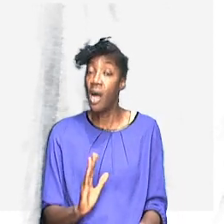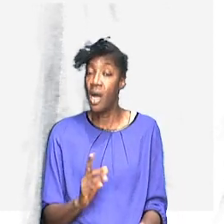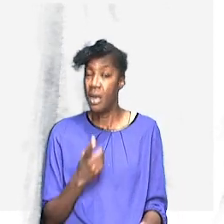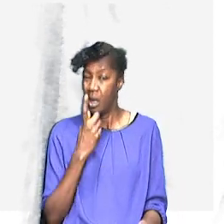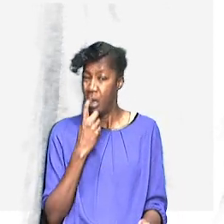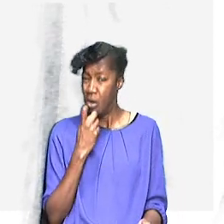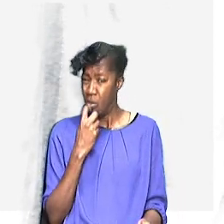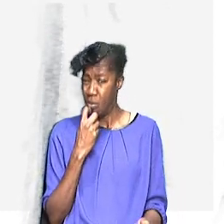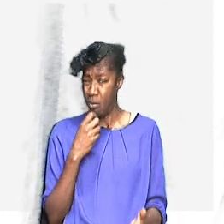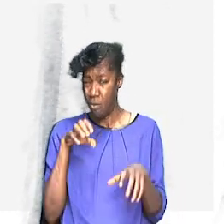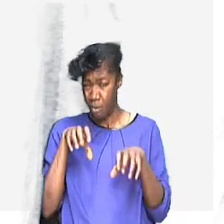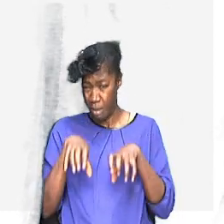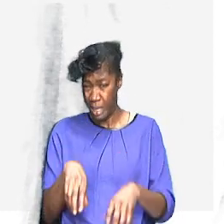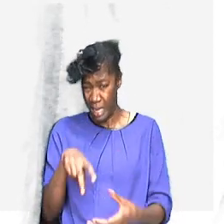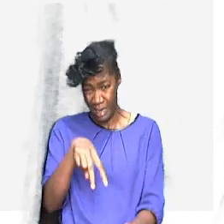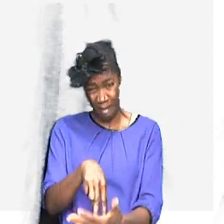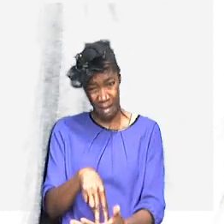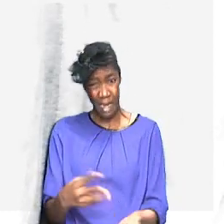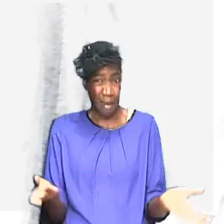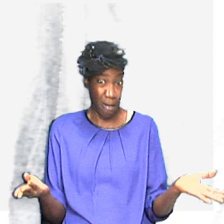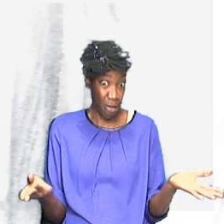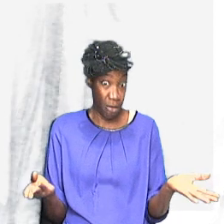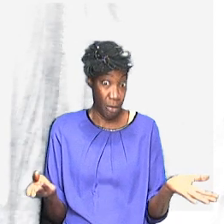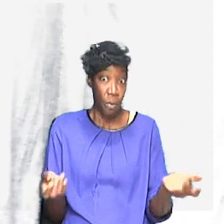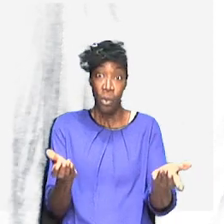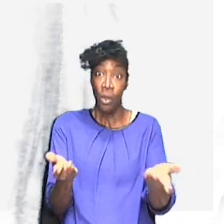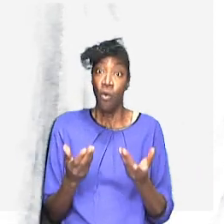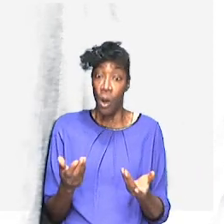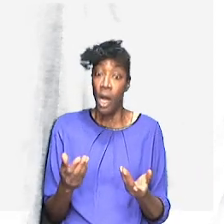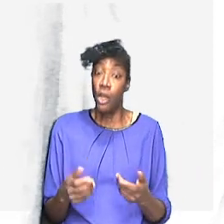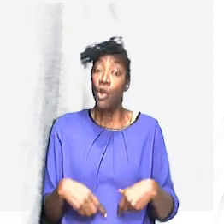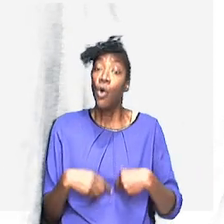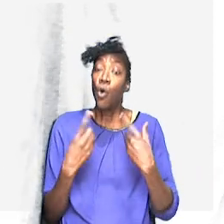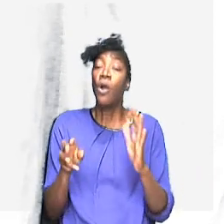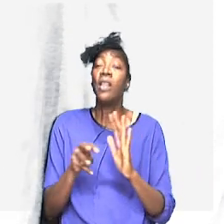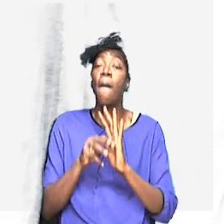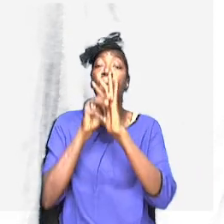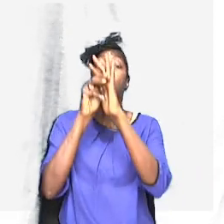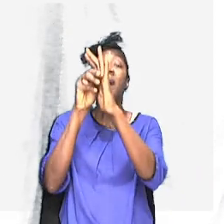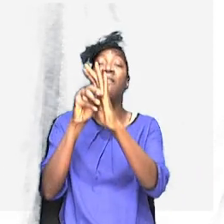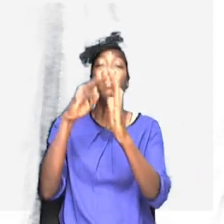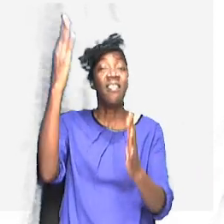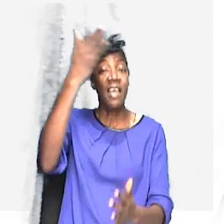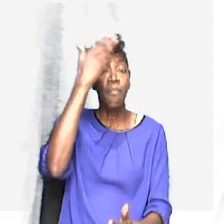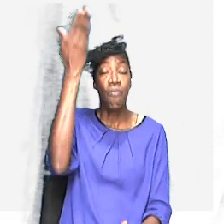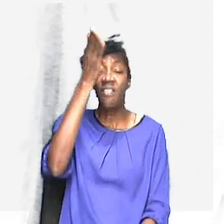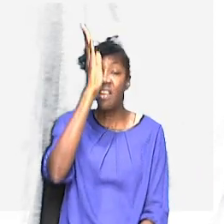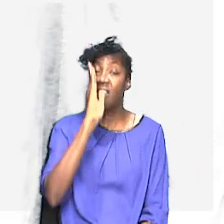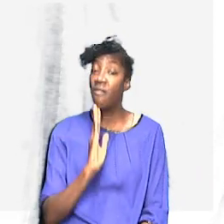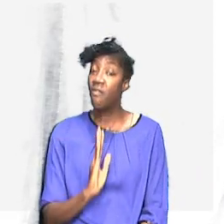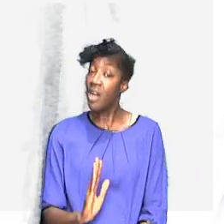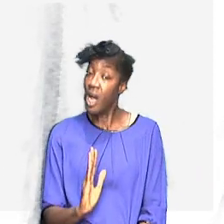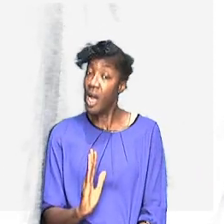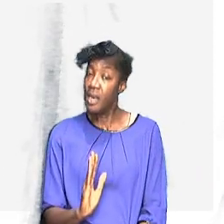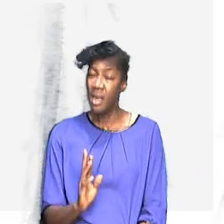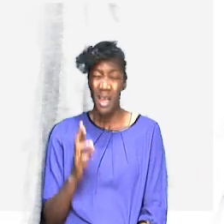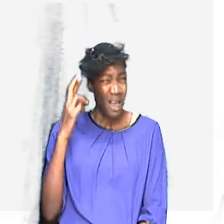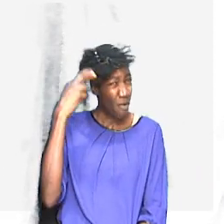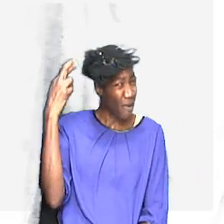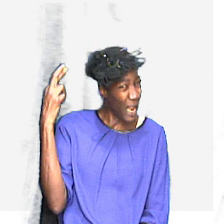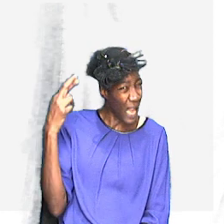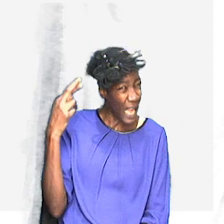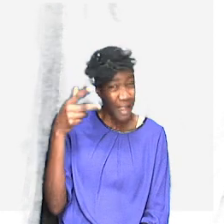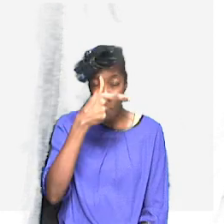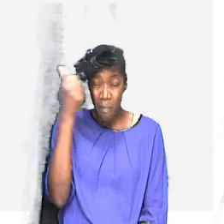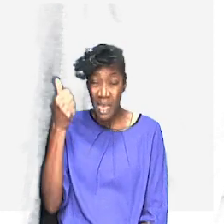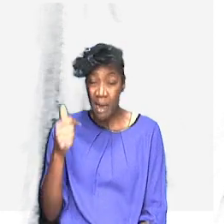really can stand? Amen. We want to get into the manifested presence of God. Amen. We realize that because of